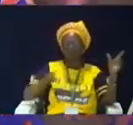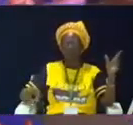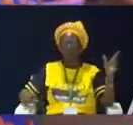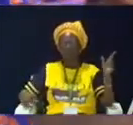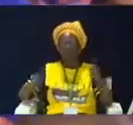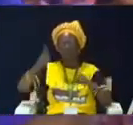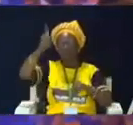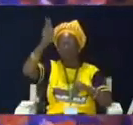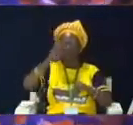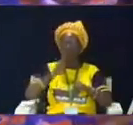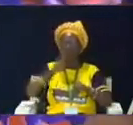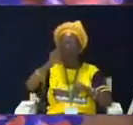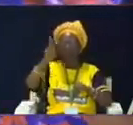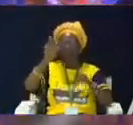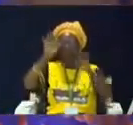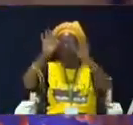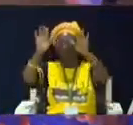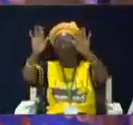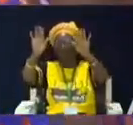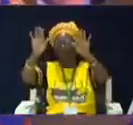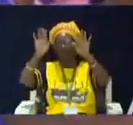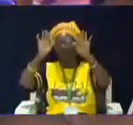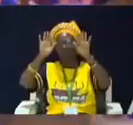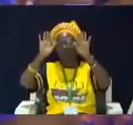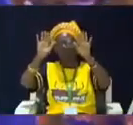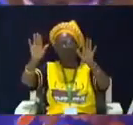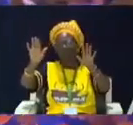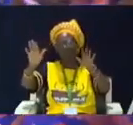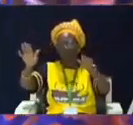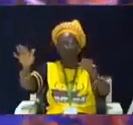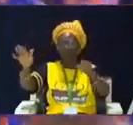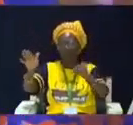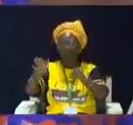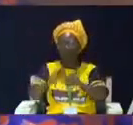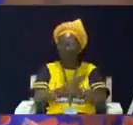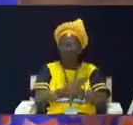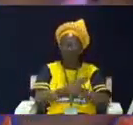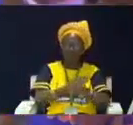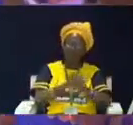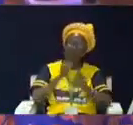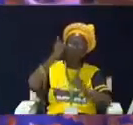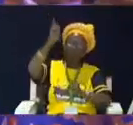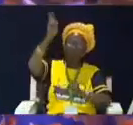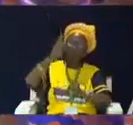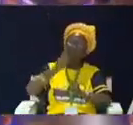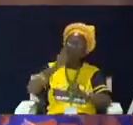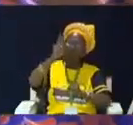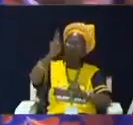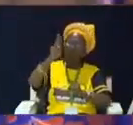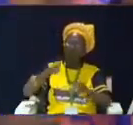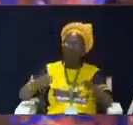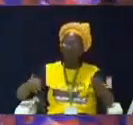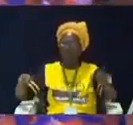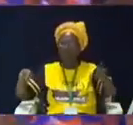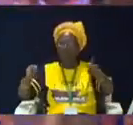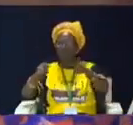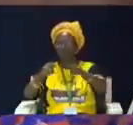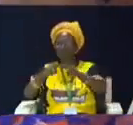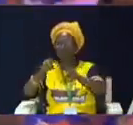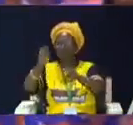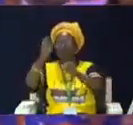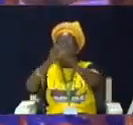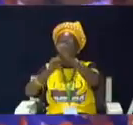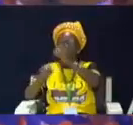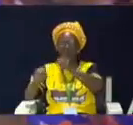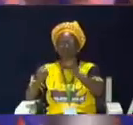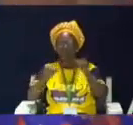Everlasting Father, Lord and Master. Oh Lord, oh Lord, oh